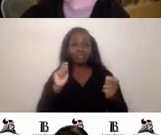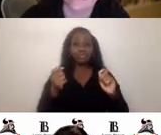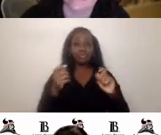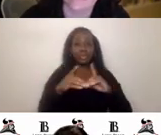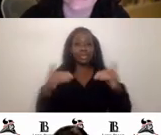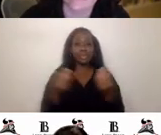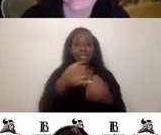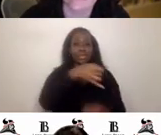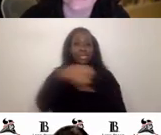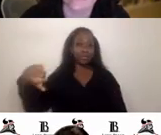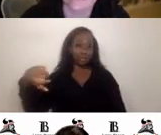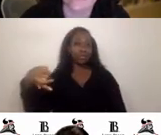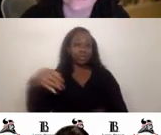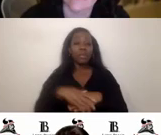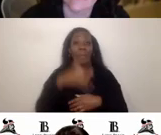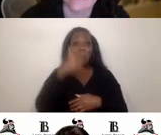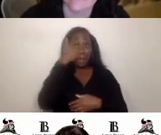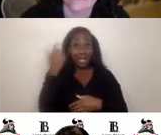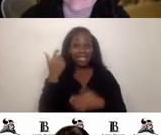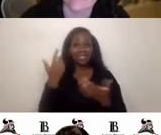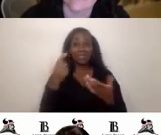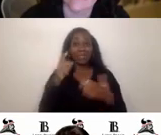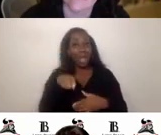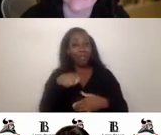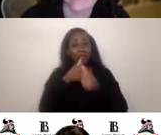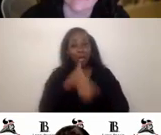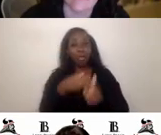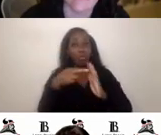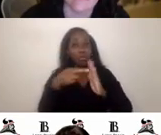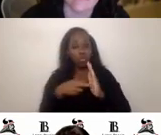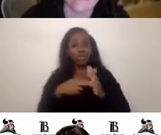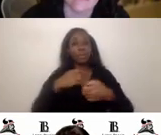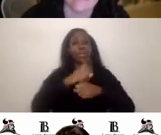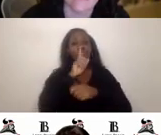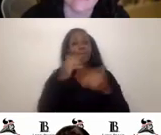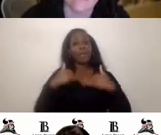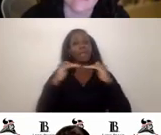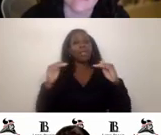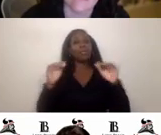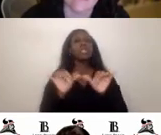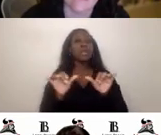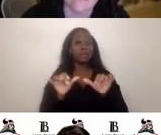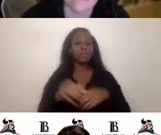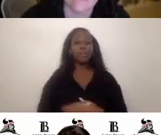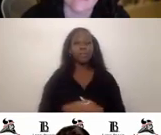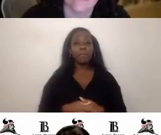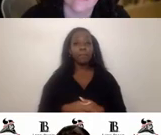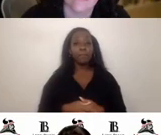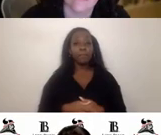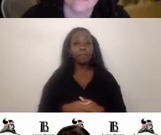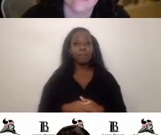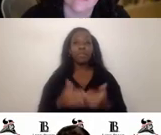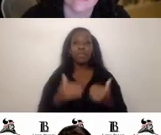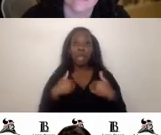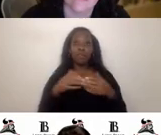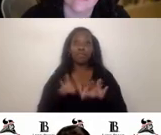of creating districts of relatively equal size. And there's quite a bit of weight for this particular criteria. One of those